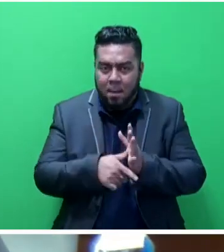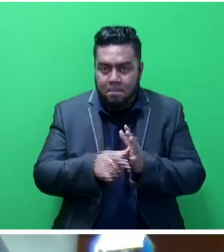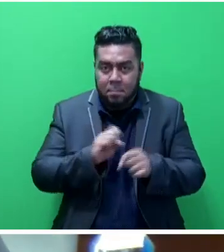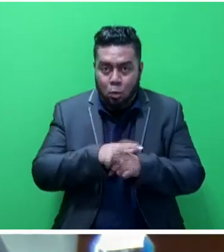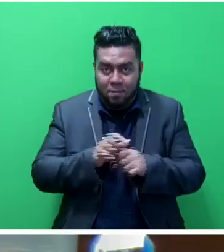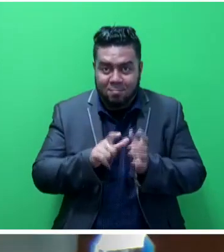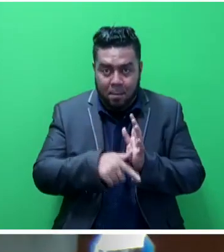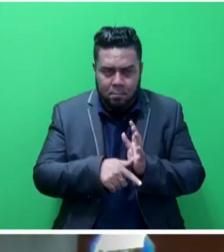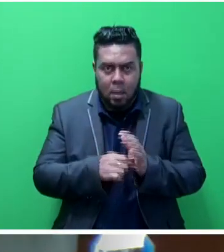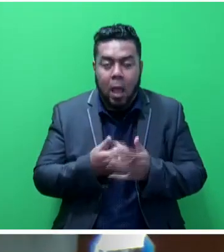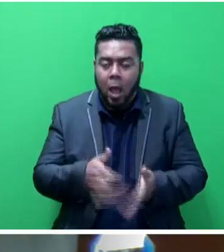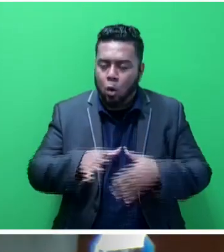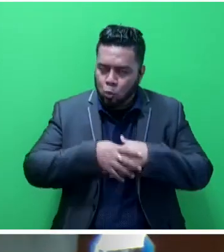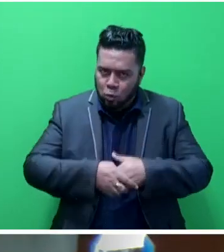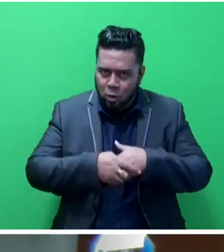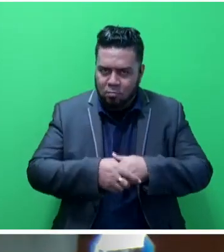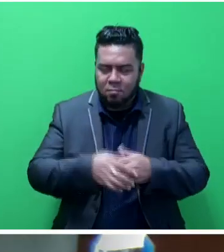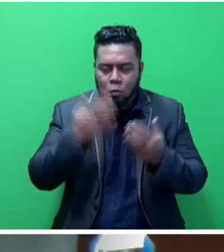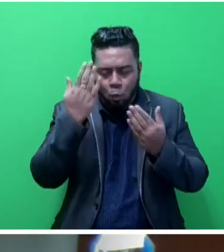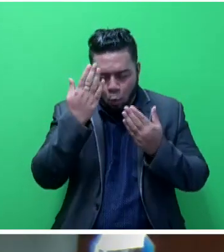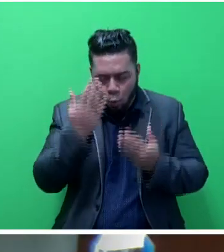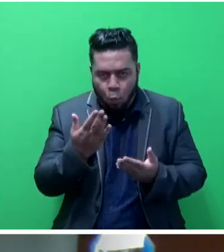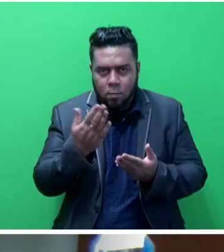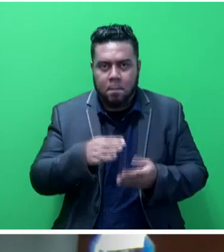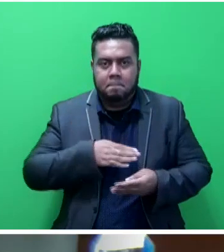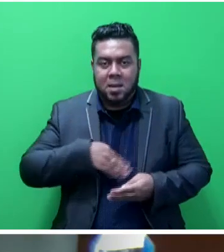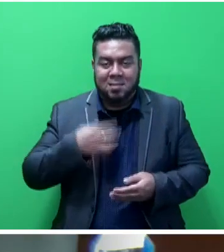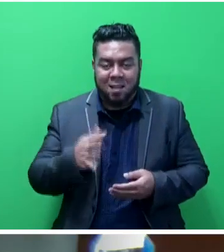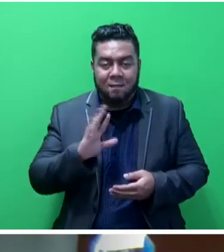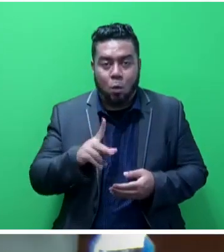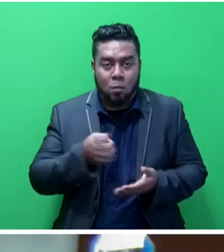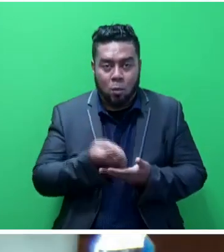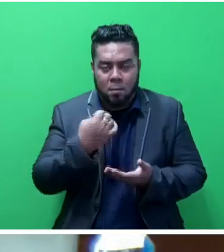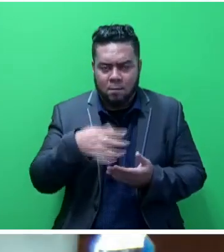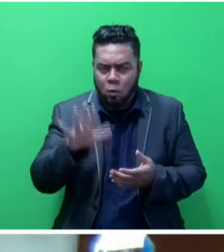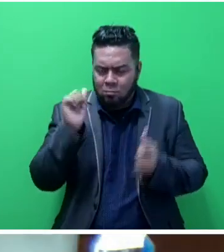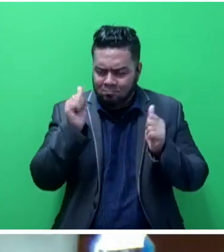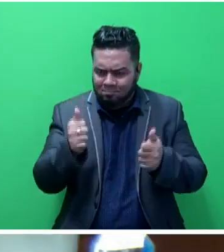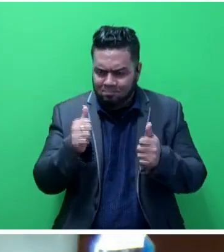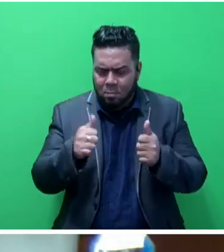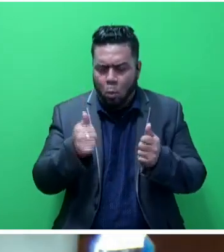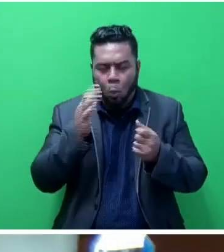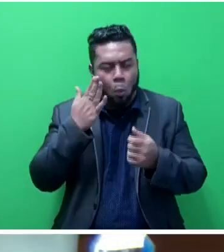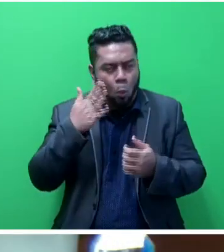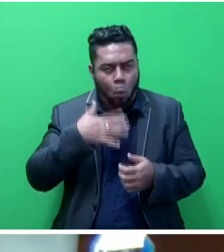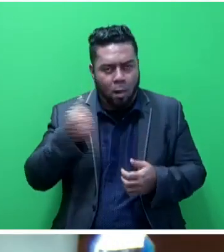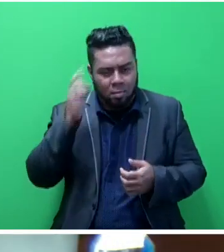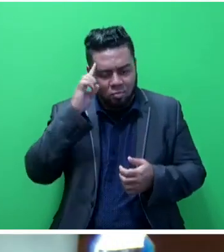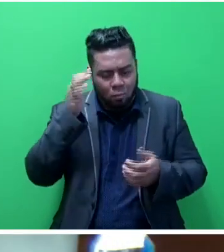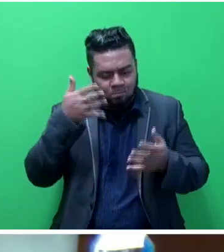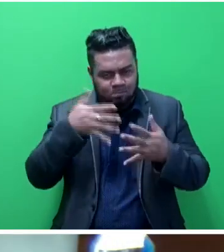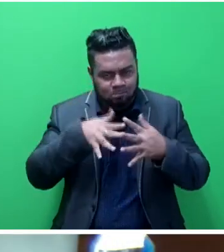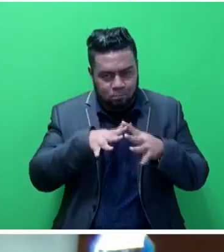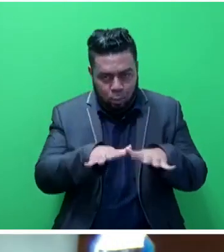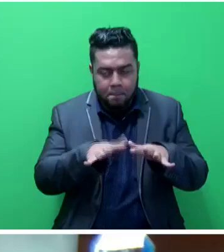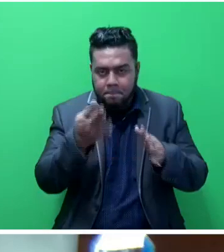I congratulate the Honorable Minister for Economy for such a meticulously crafted masterpiece of budget that captured and alluded